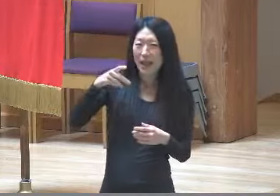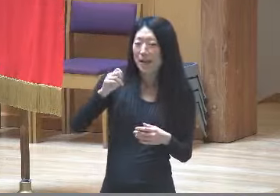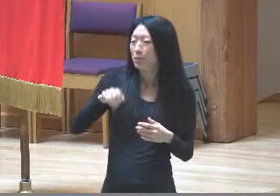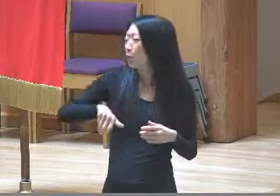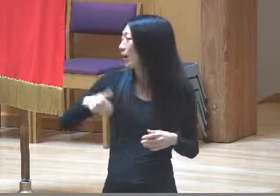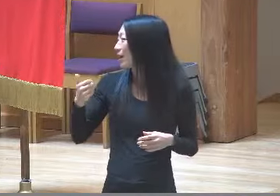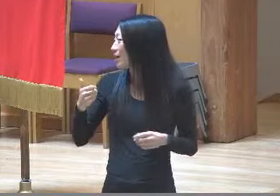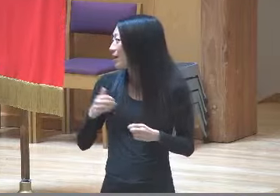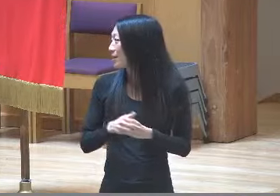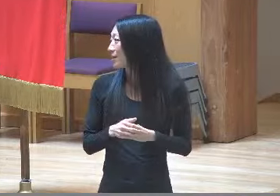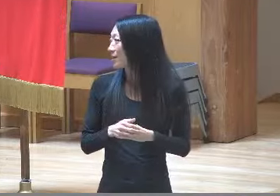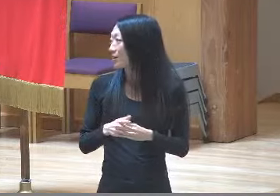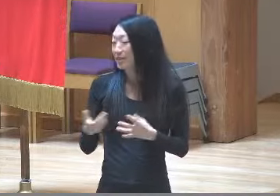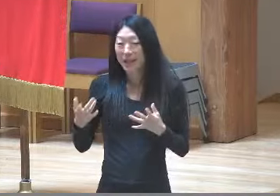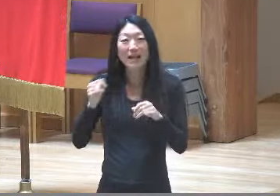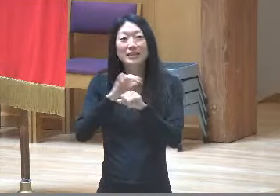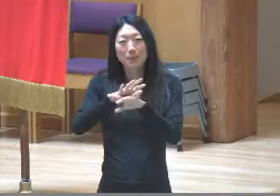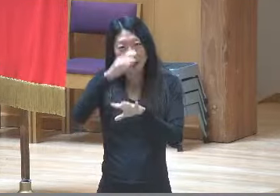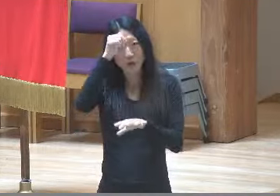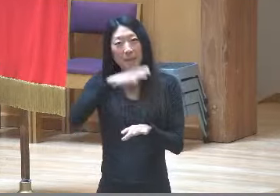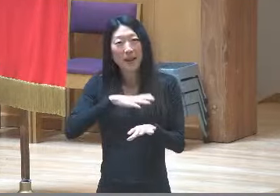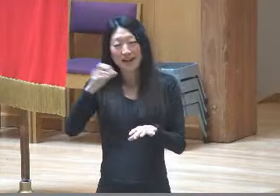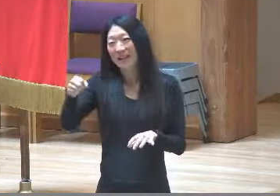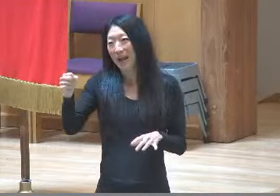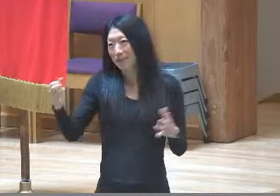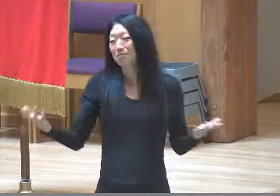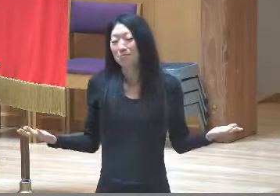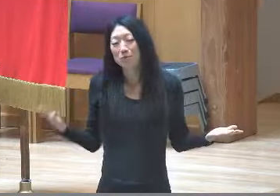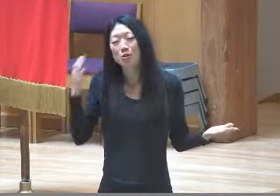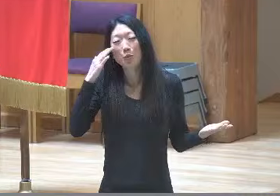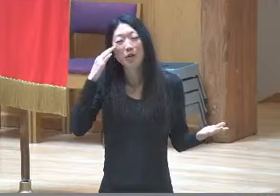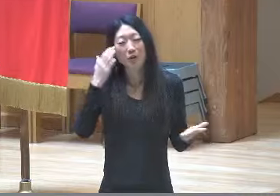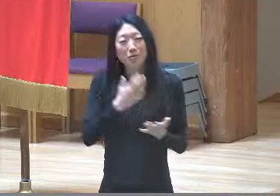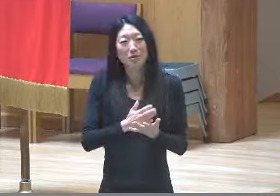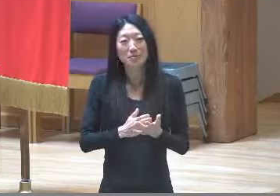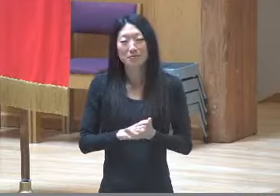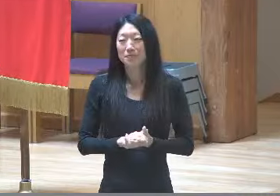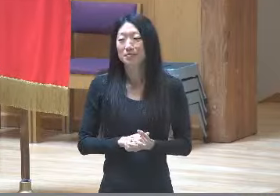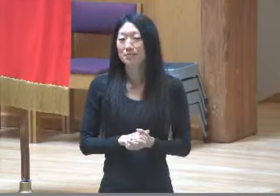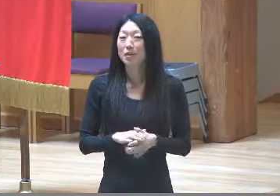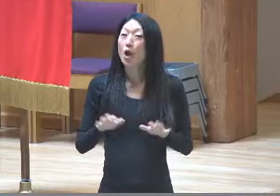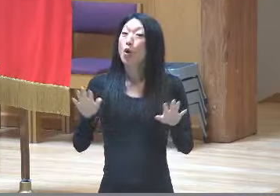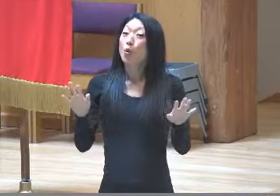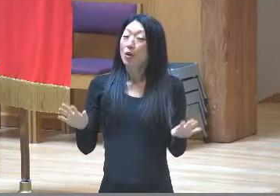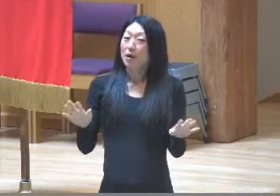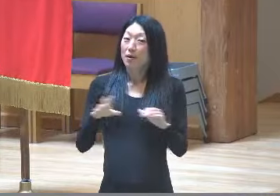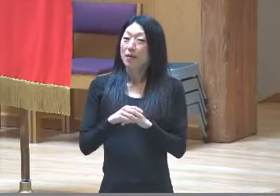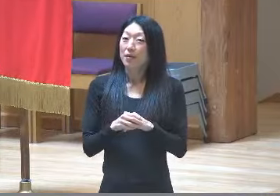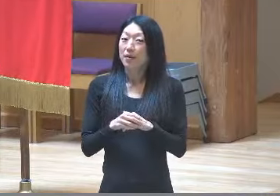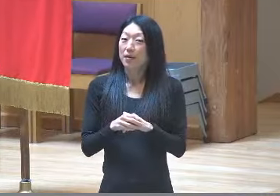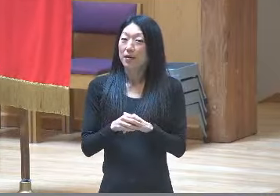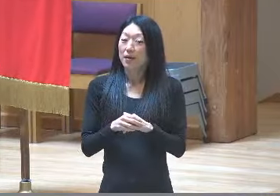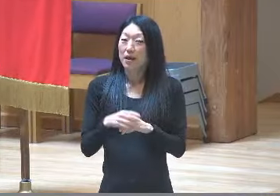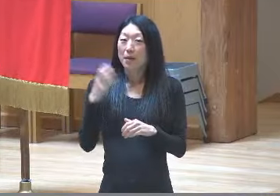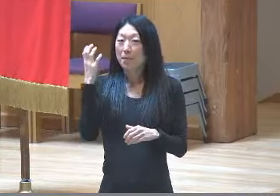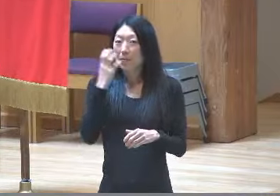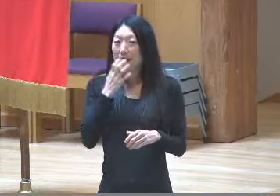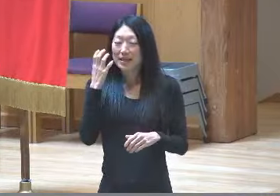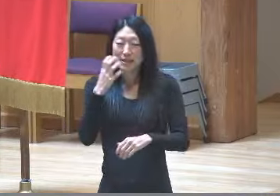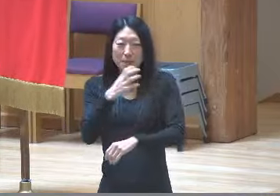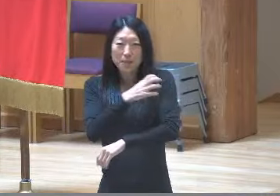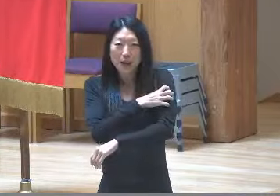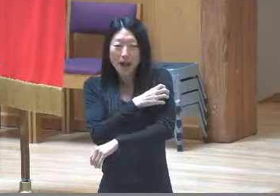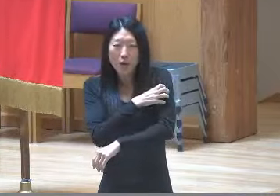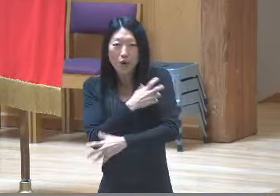Heidi. Spider-Man. Yes. Okay. So we know some superheroes, right? Well, they have amazing powers. They can